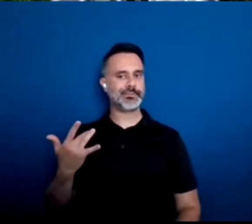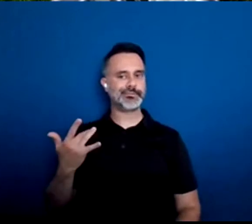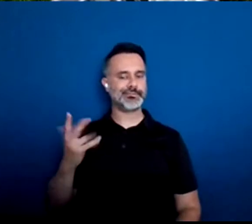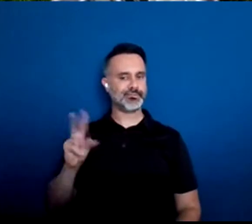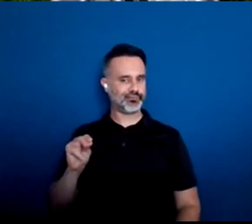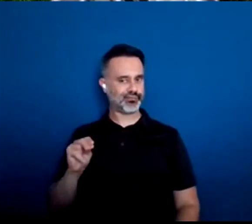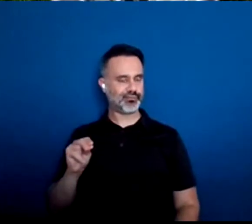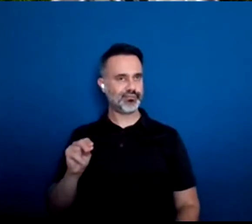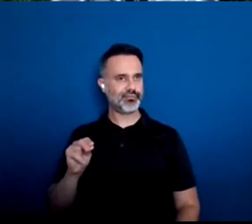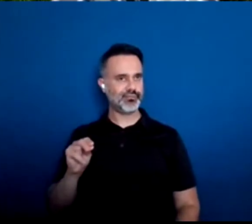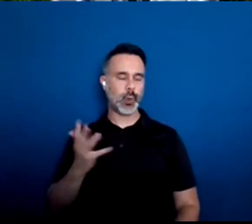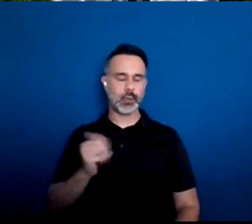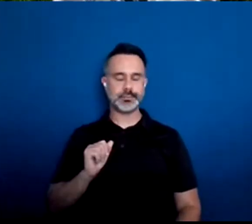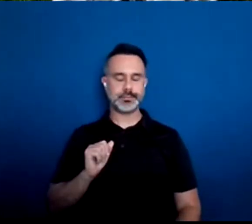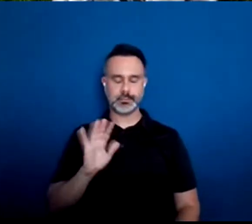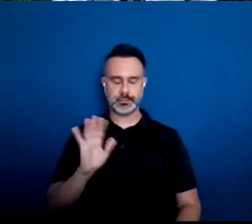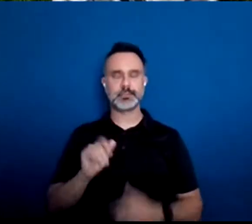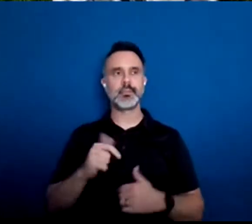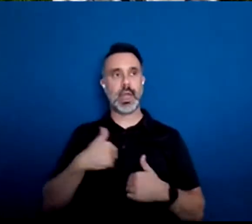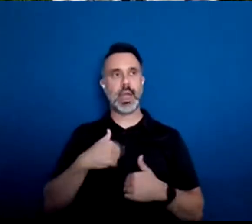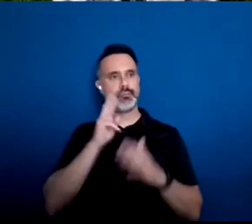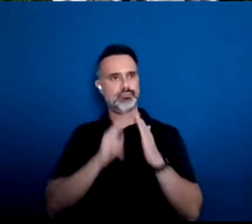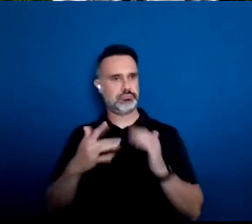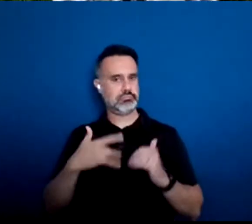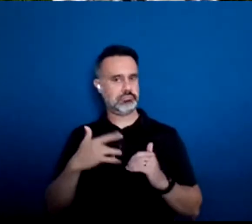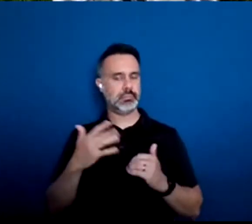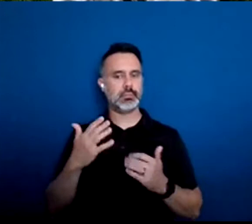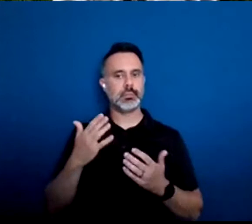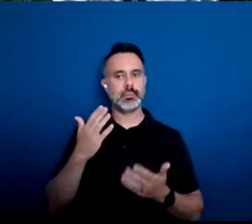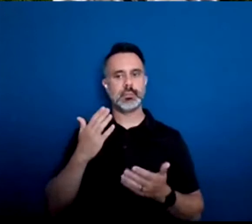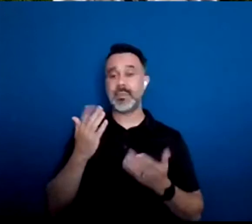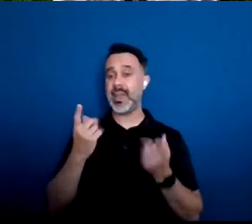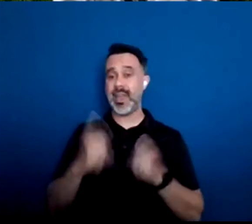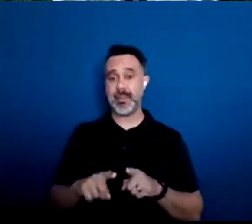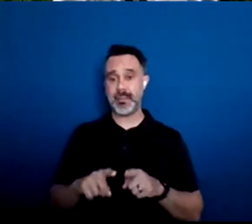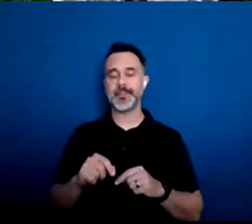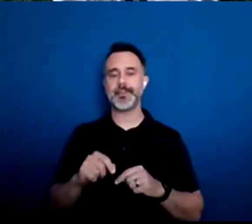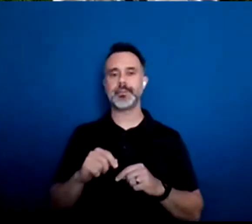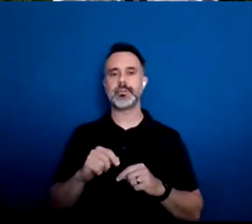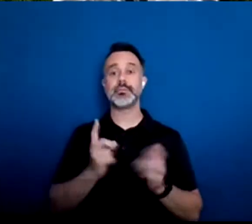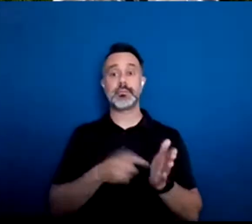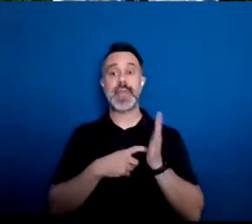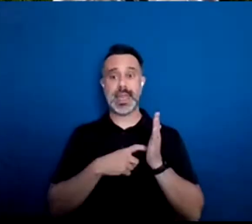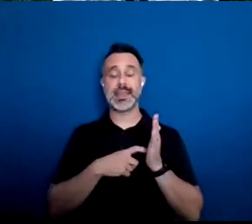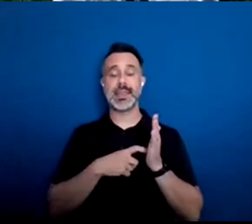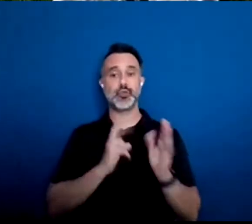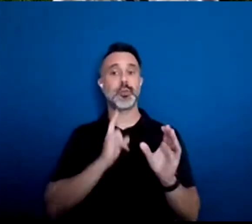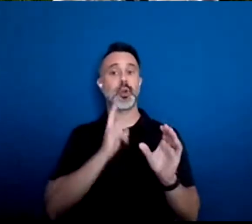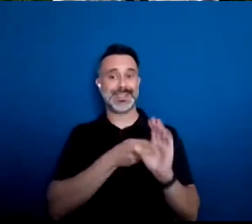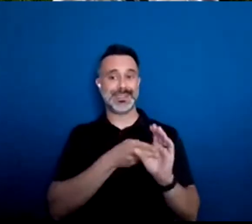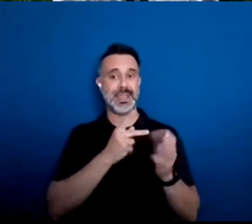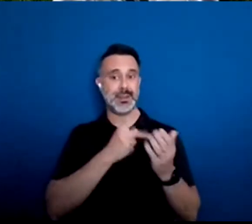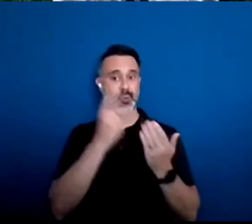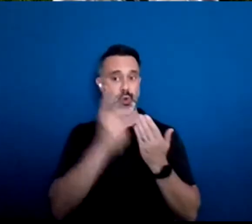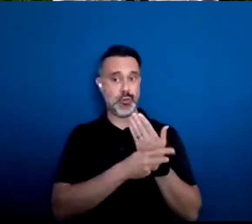is that people are going to be, that you're going to be mandated to participate in the program, but then you'll